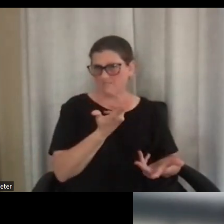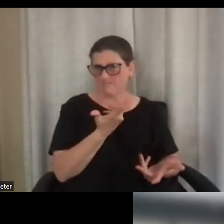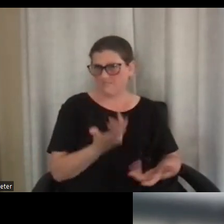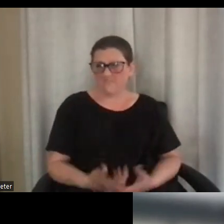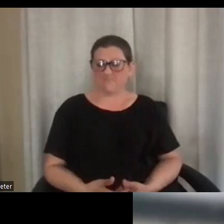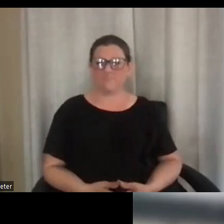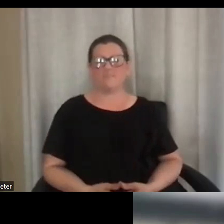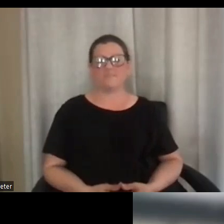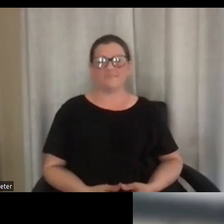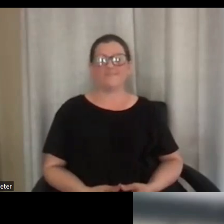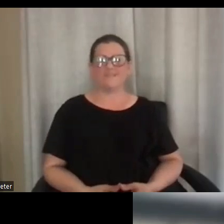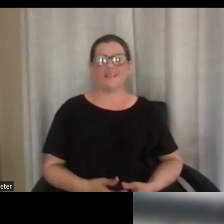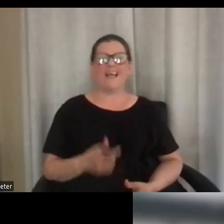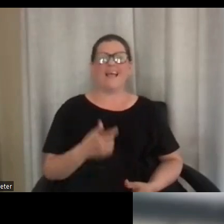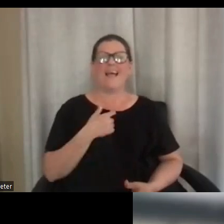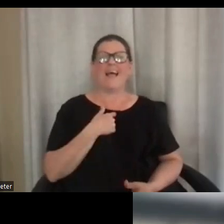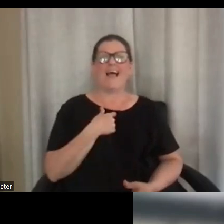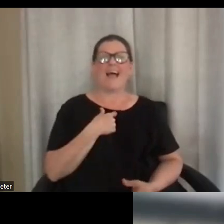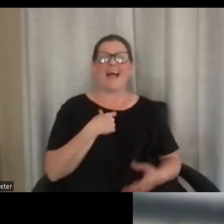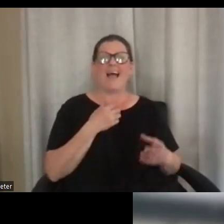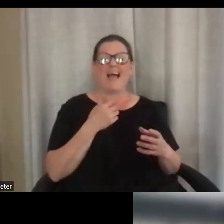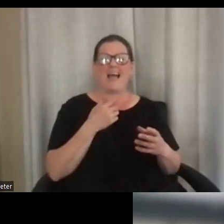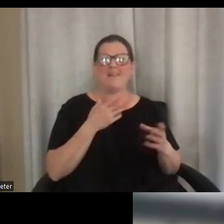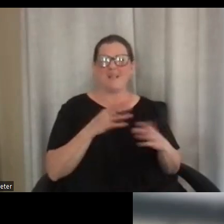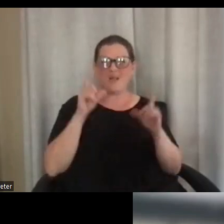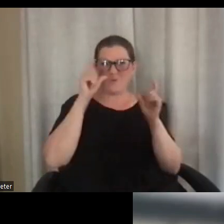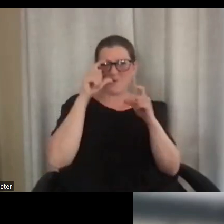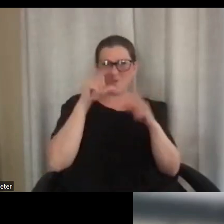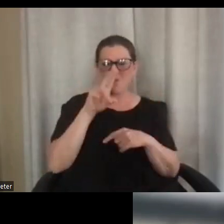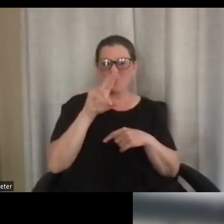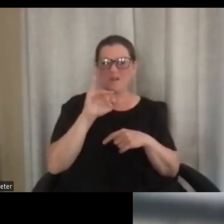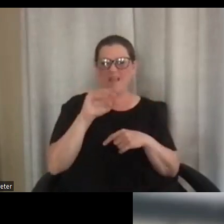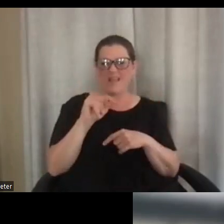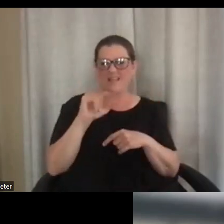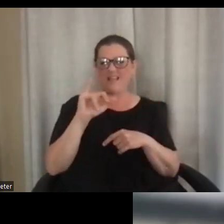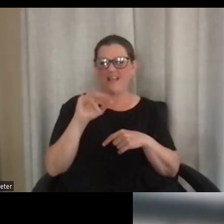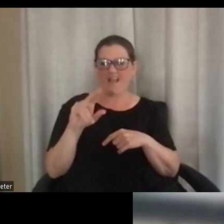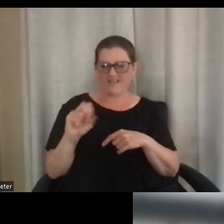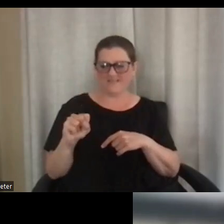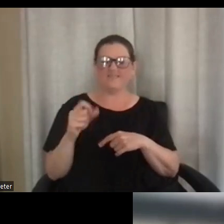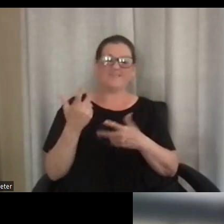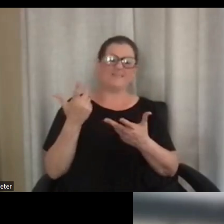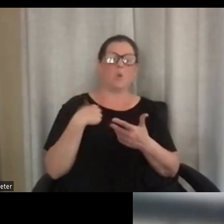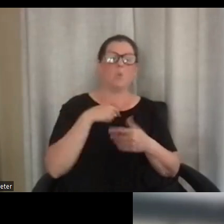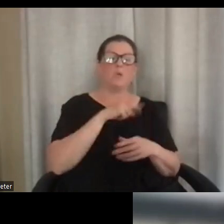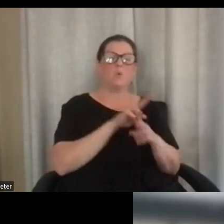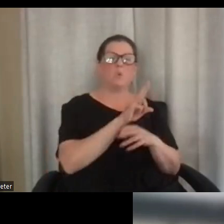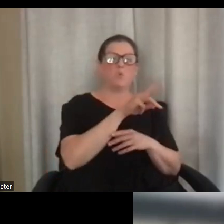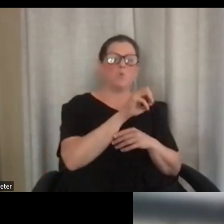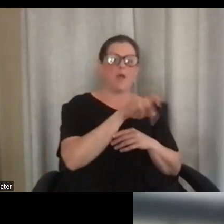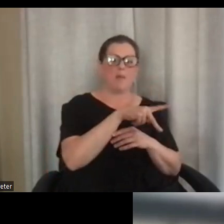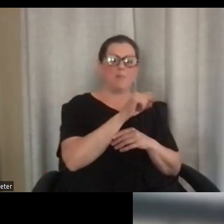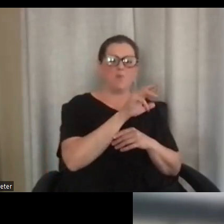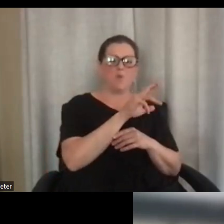I was about to Google Unite Us to make sure I know exactly what that is. We do use wraparound services in Michigan